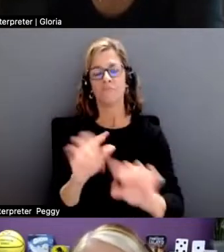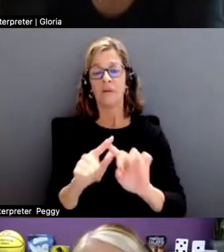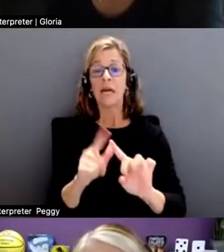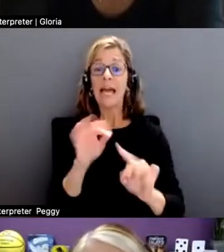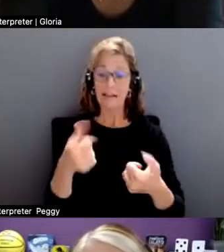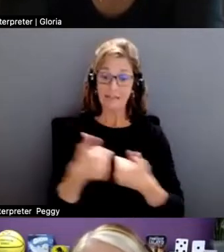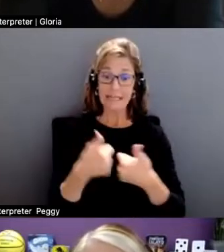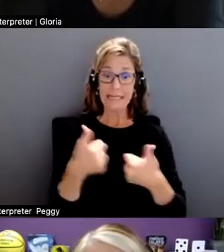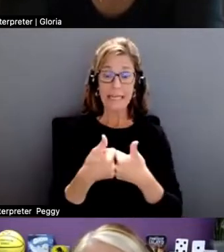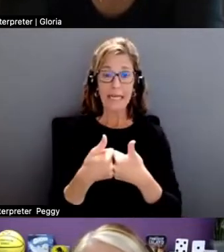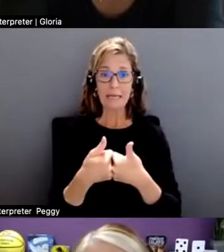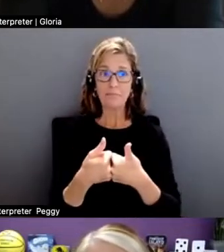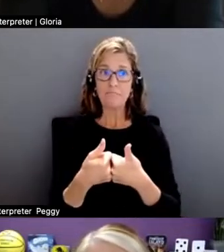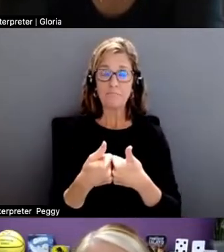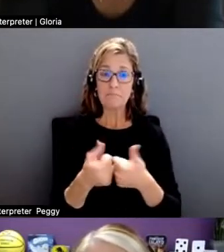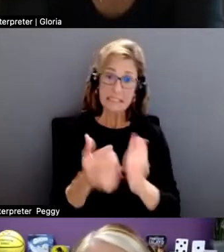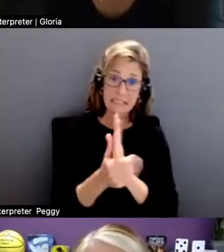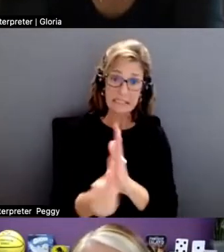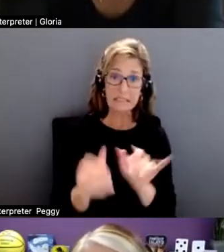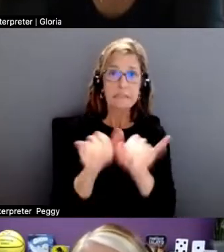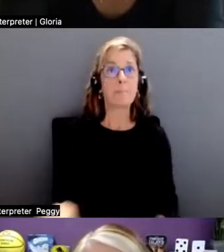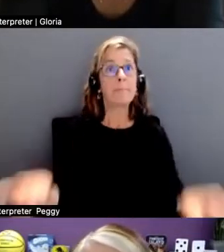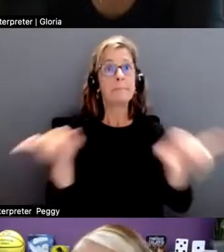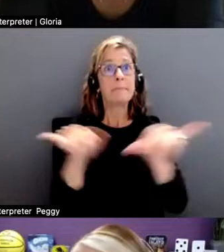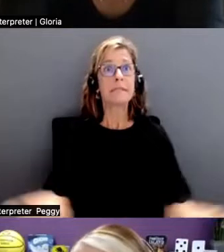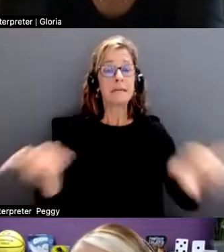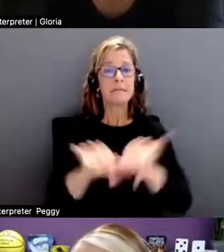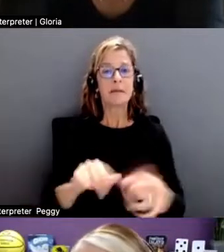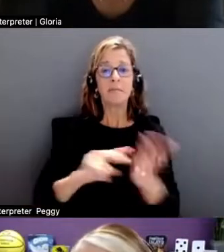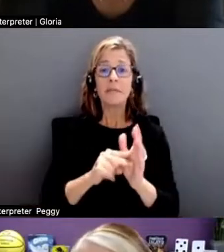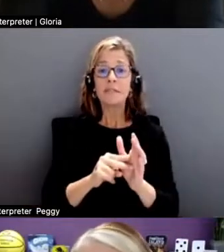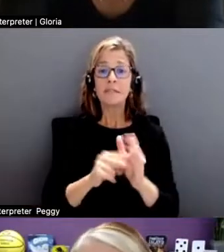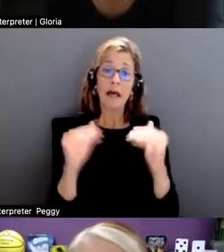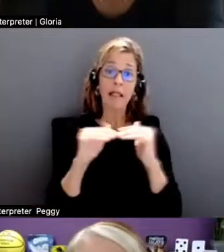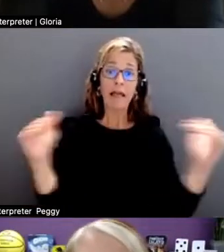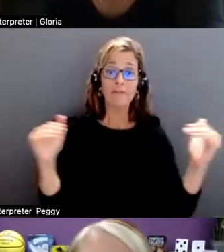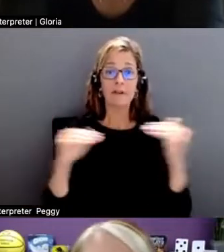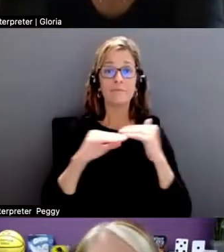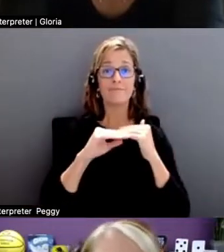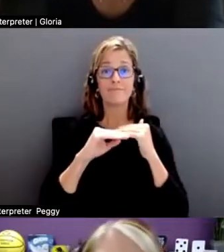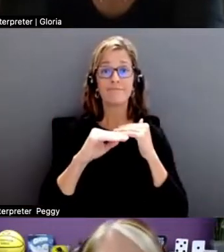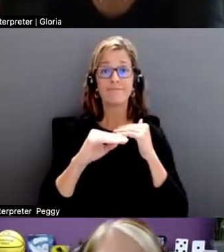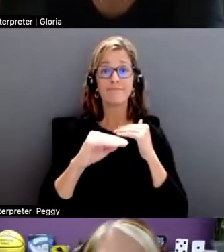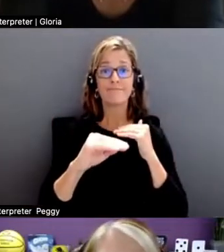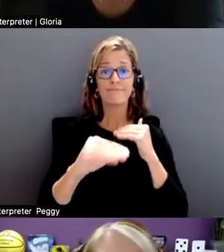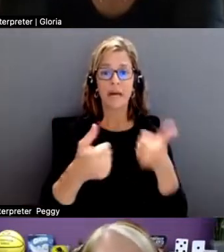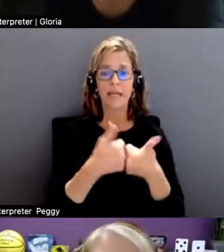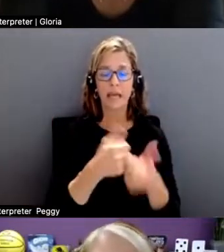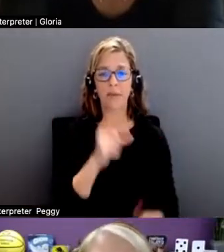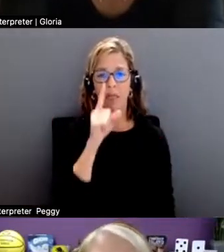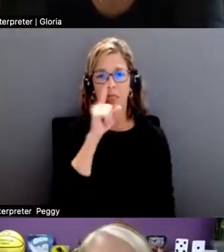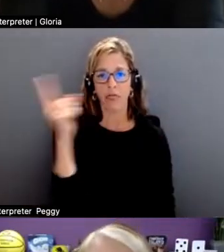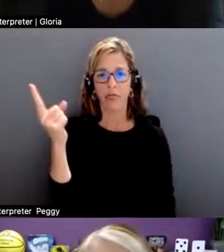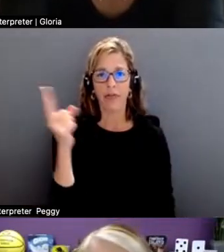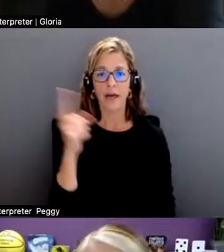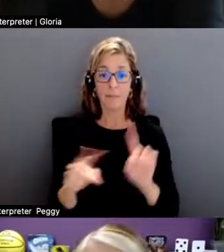same level for eternity, which would get very boring. As our skills develop, we seek out new challenges to